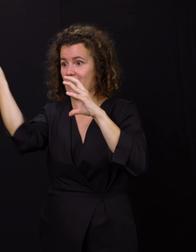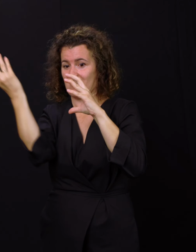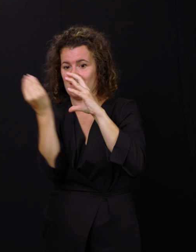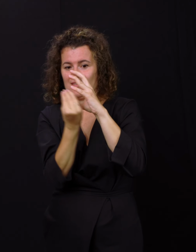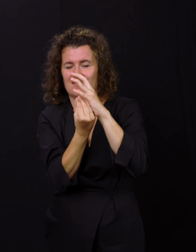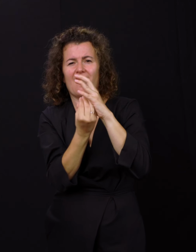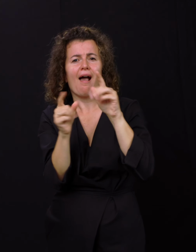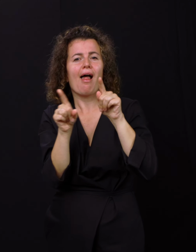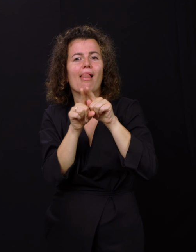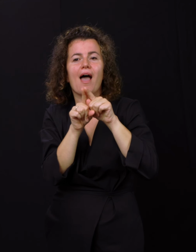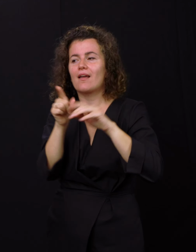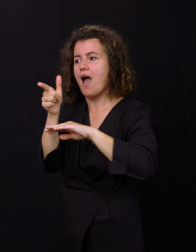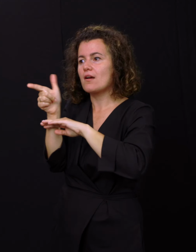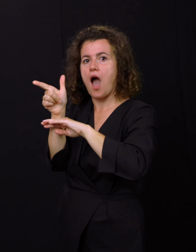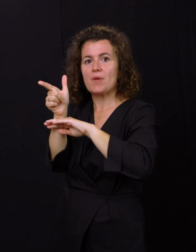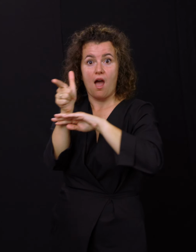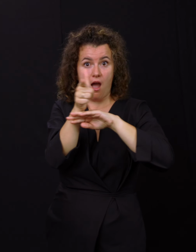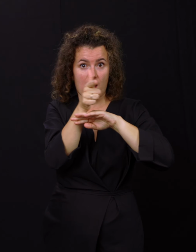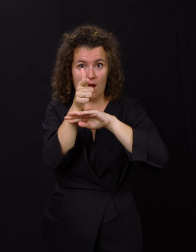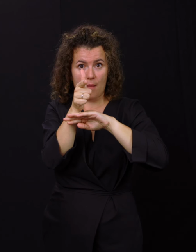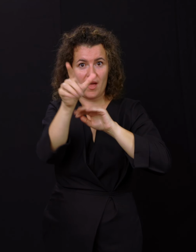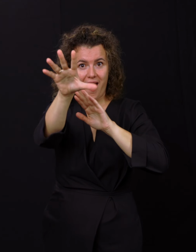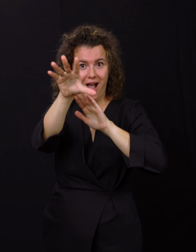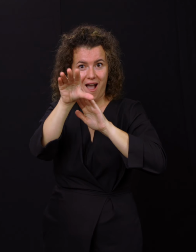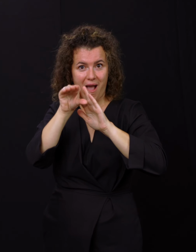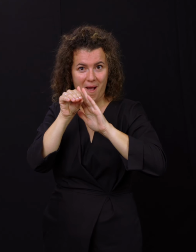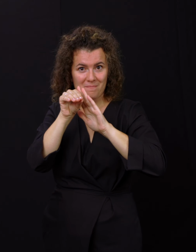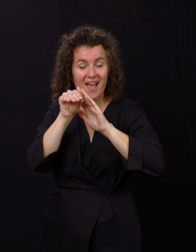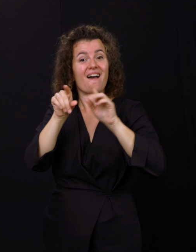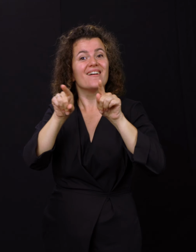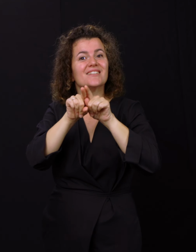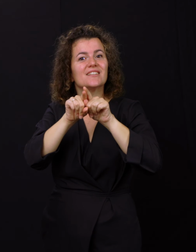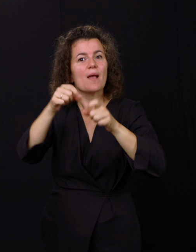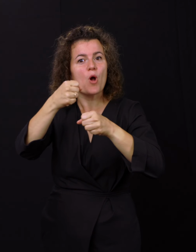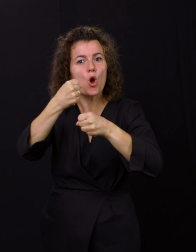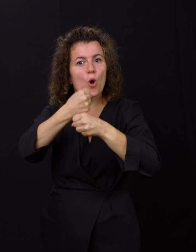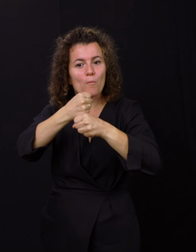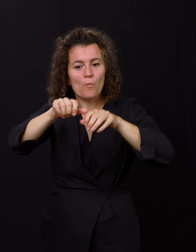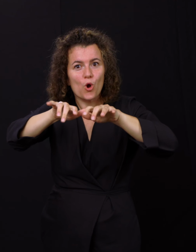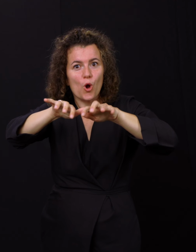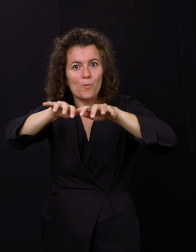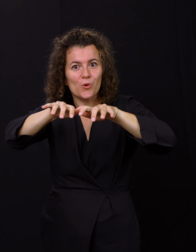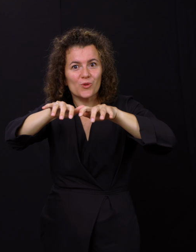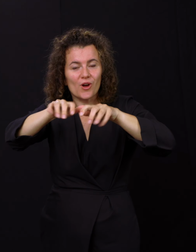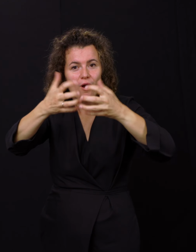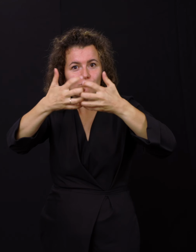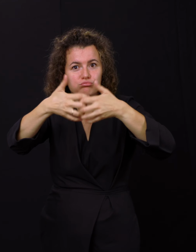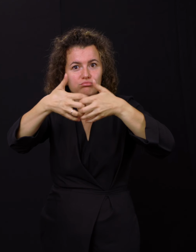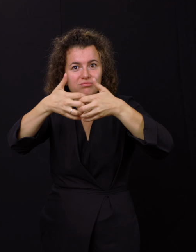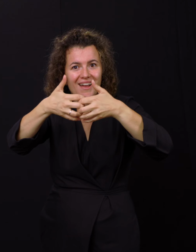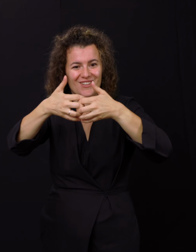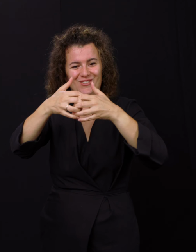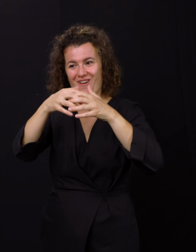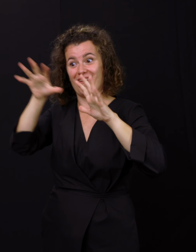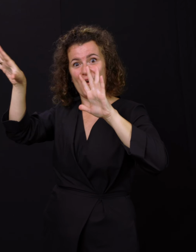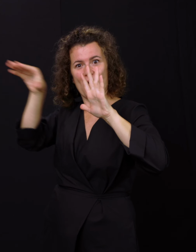it's also a computer which processes the information that is captured as light. Yeah. And this